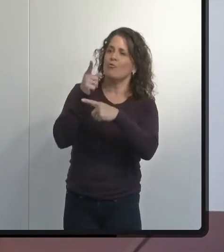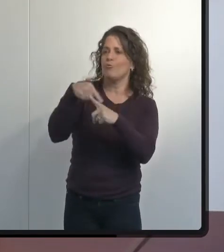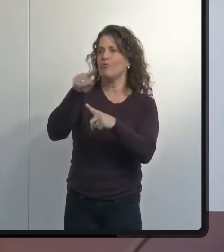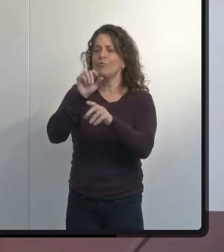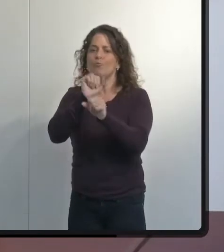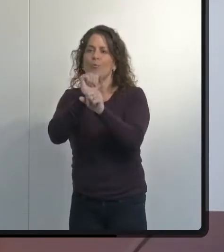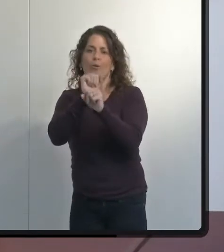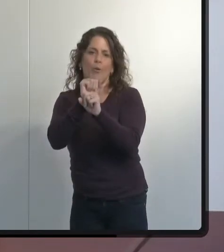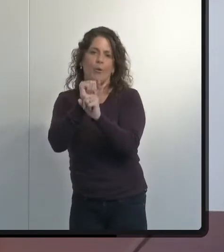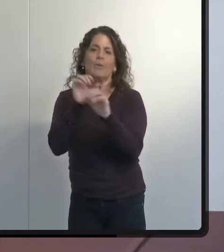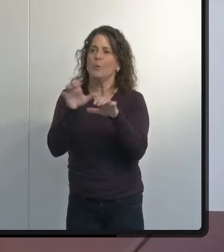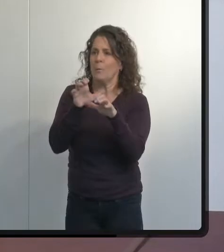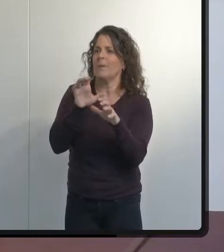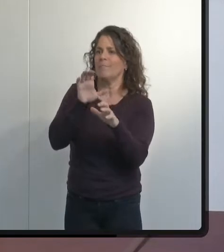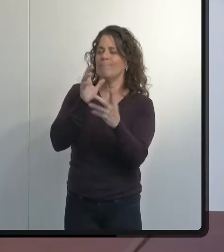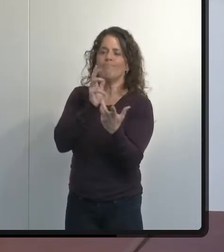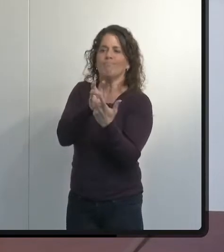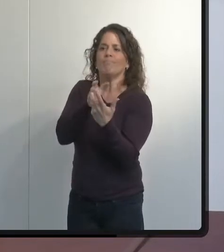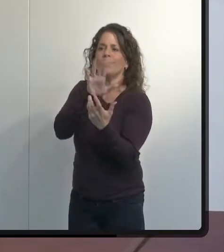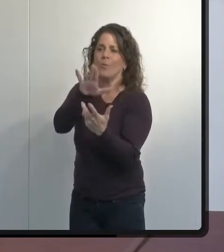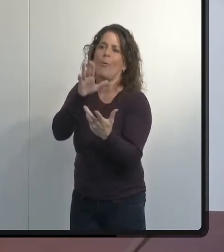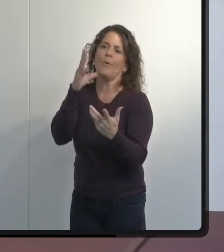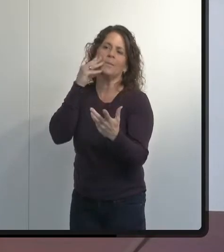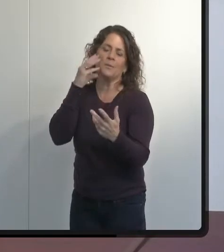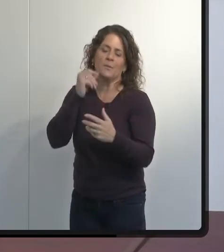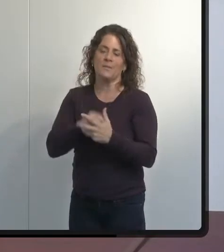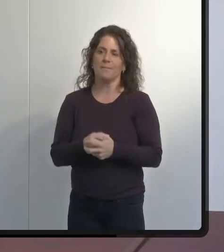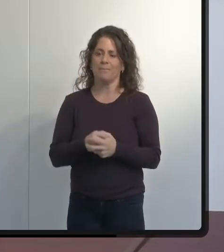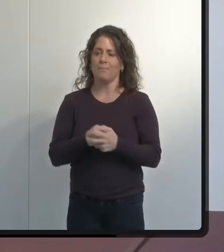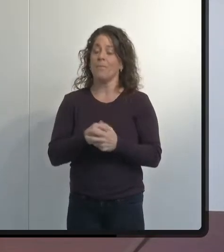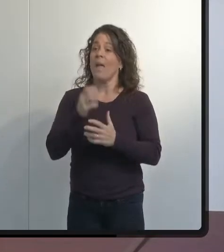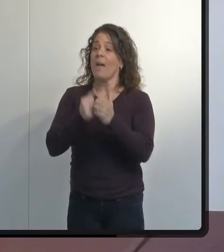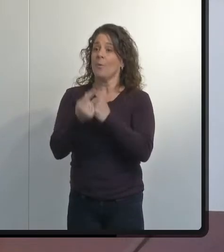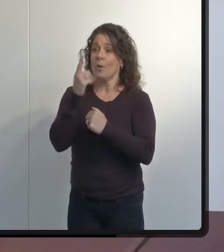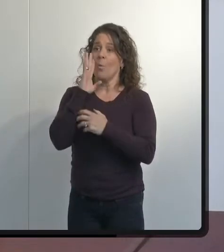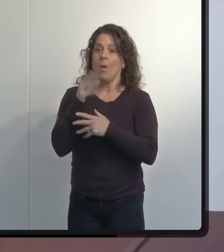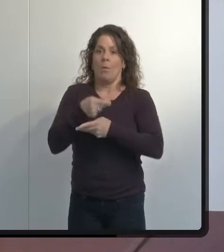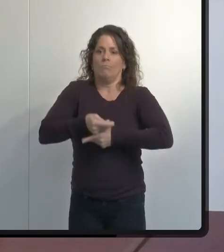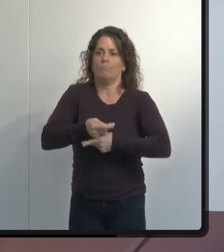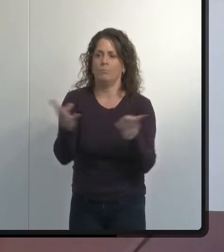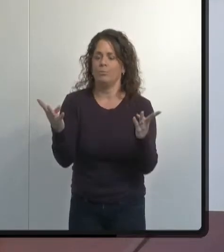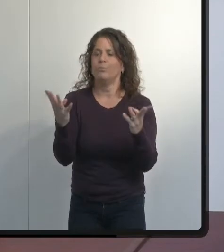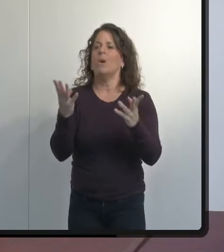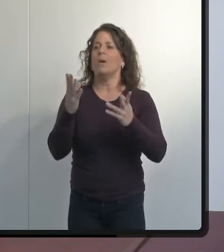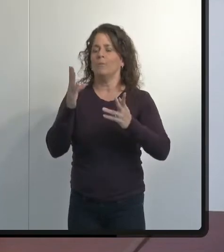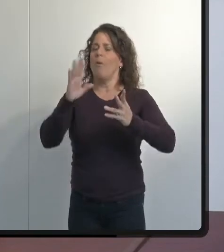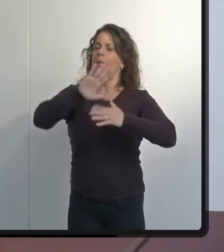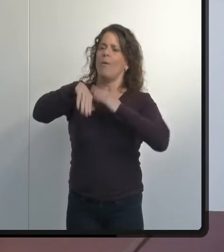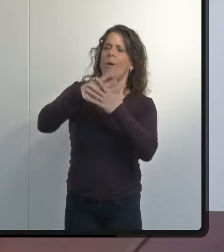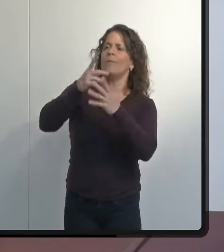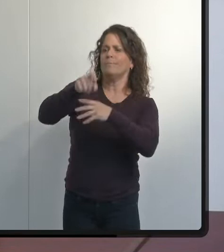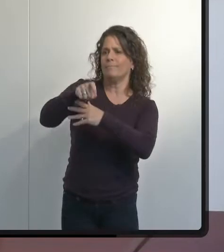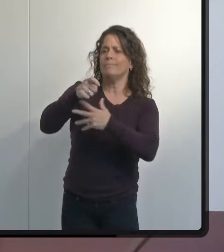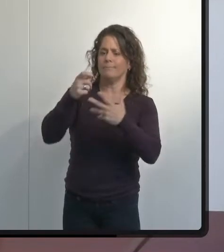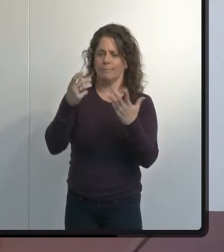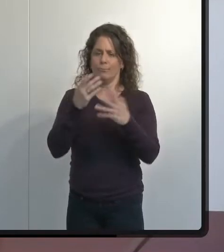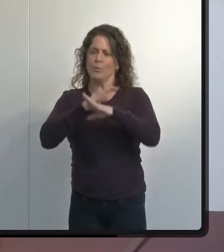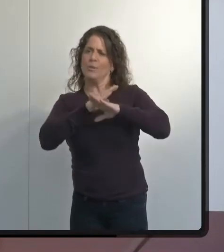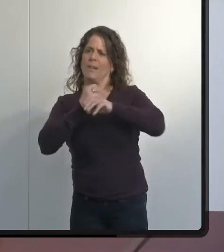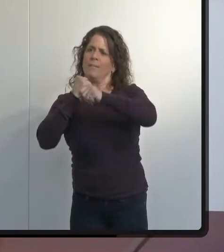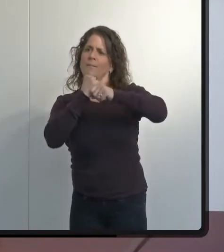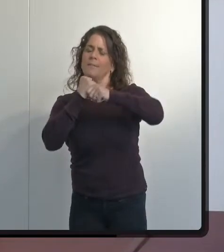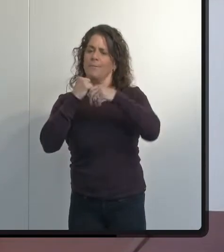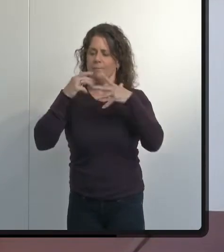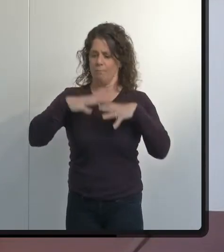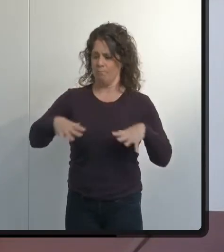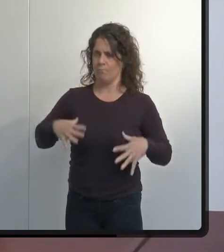priority. Every volunteer will be provided with the necessary personal protective equipment. I'd like to sincerely thank the community members